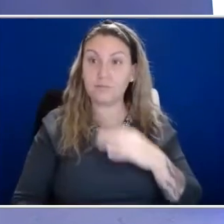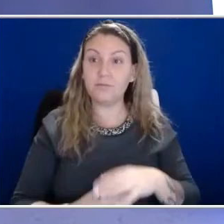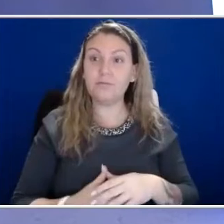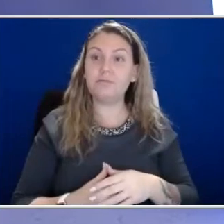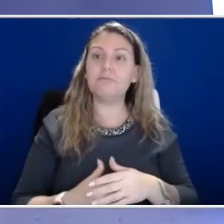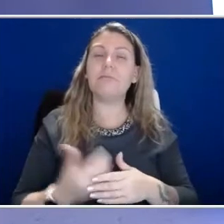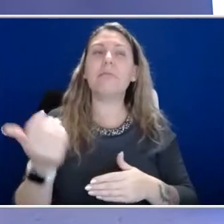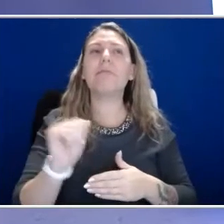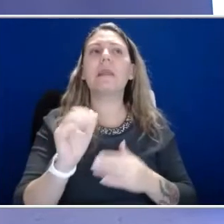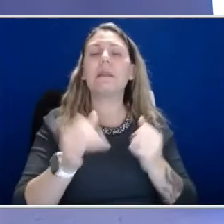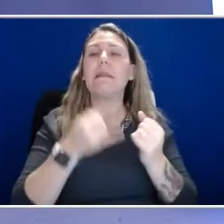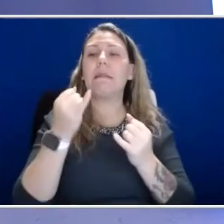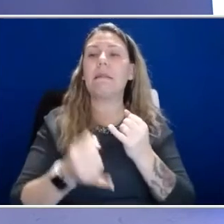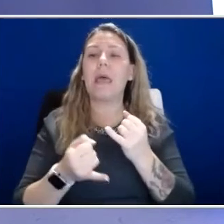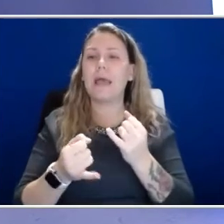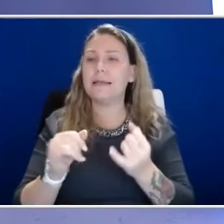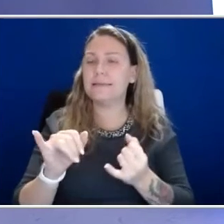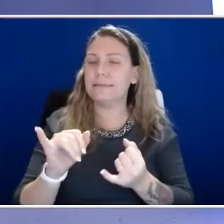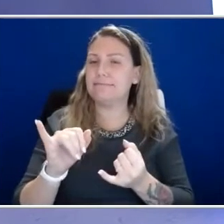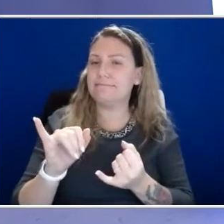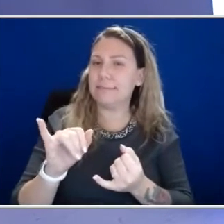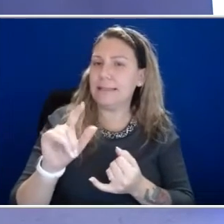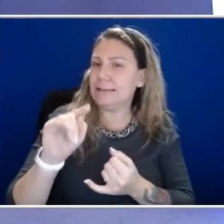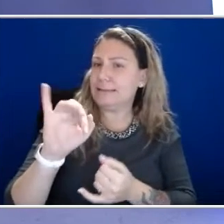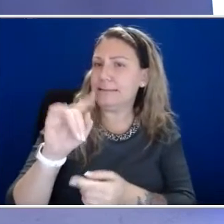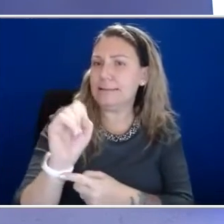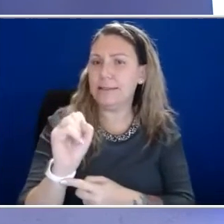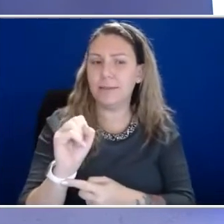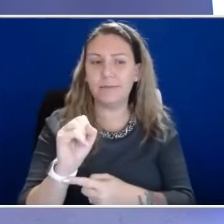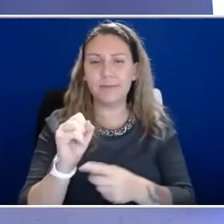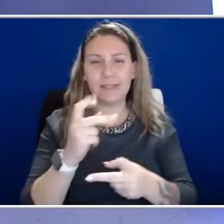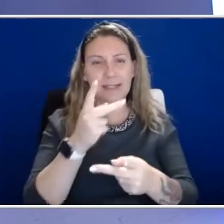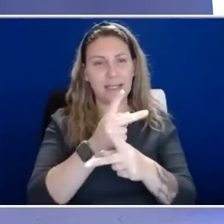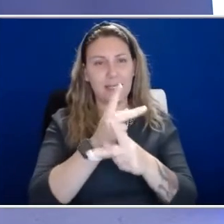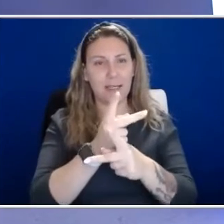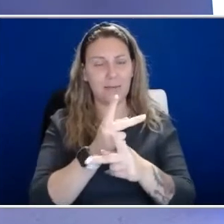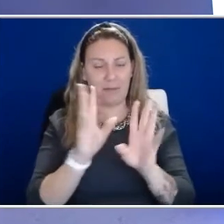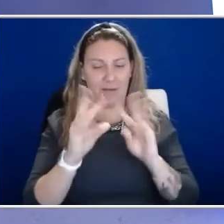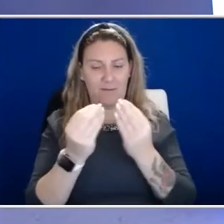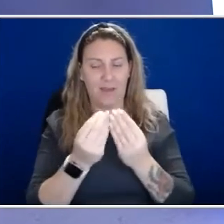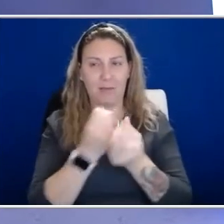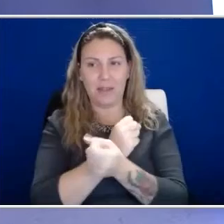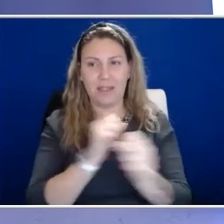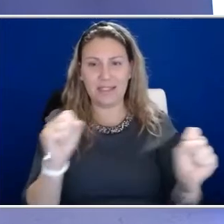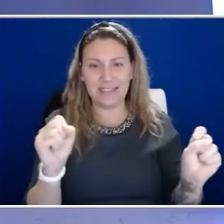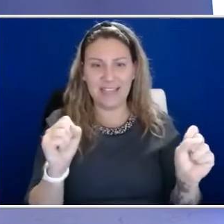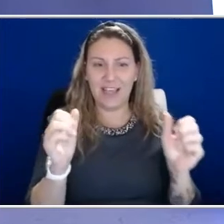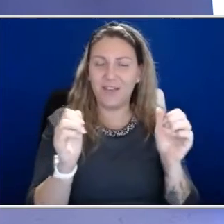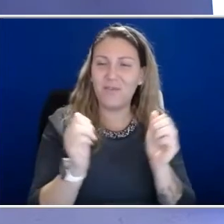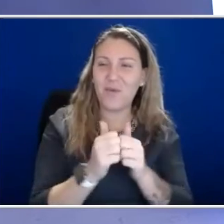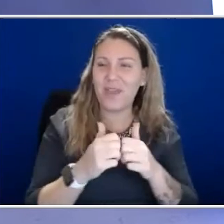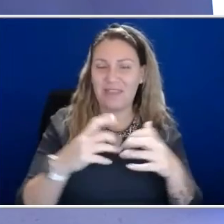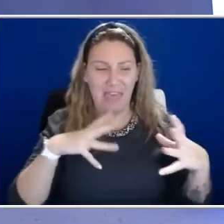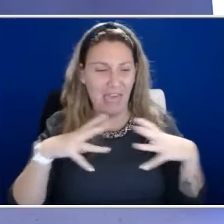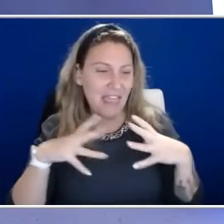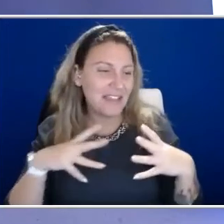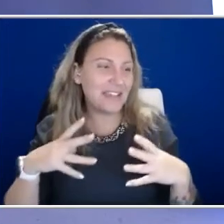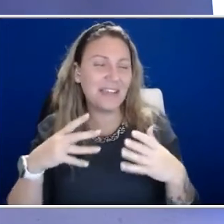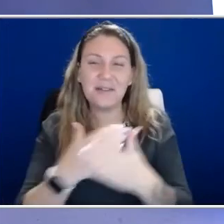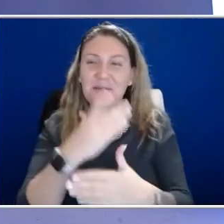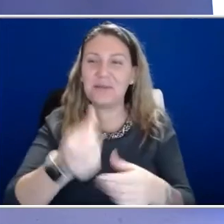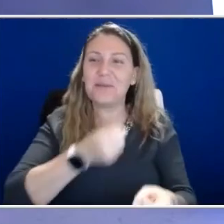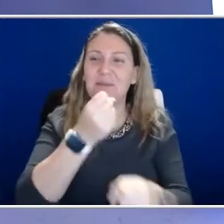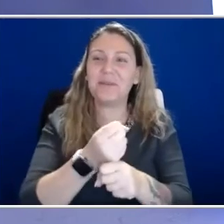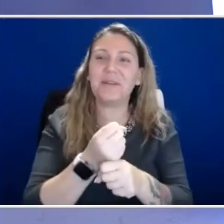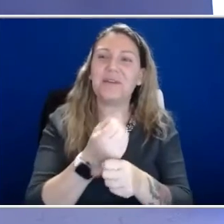that we need to know as far as keeping our family safe for the holiday? Most importantly, we want to start the new year safe and happy, and things that can